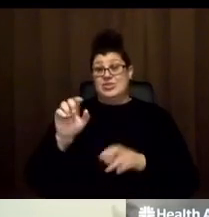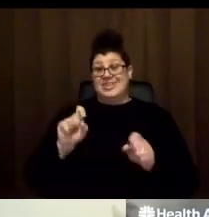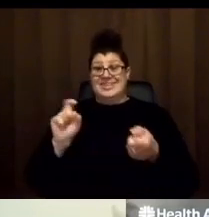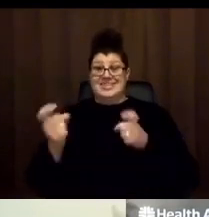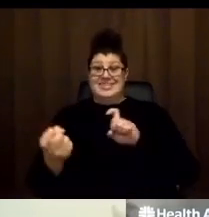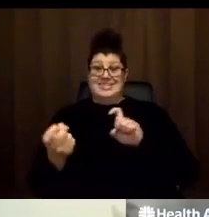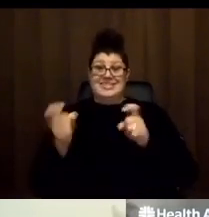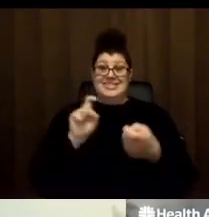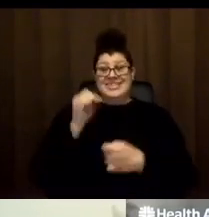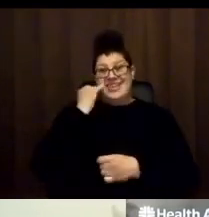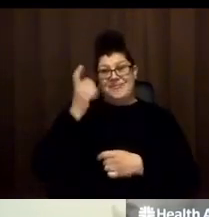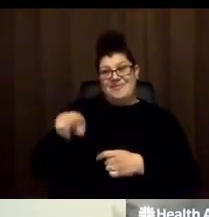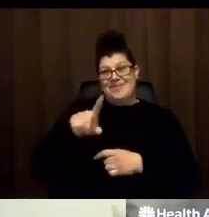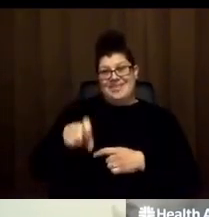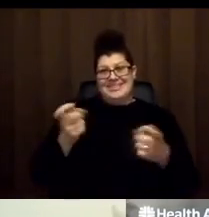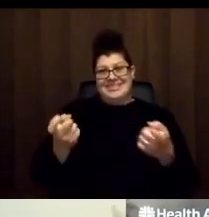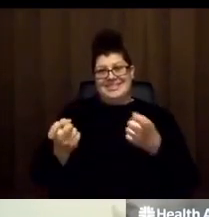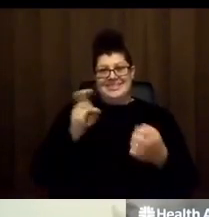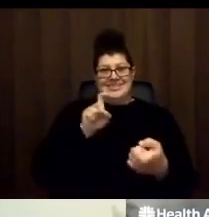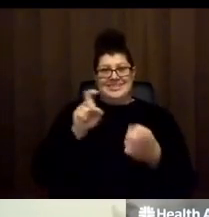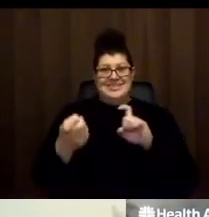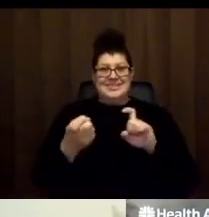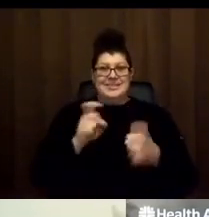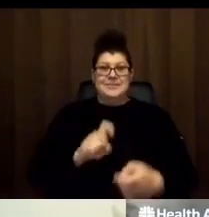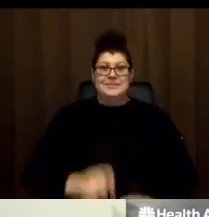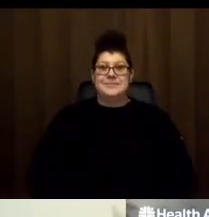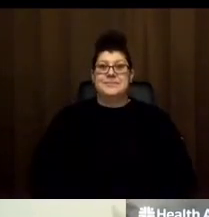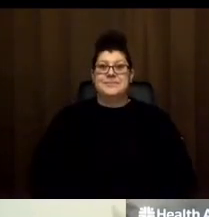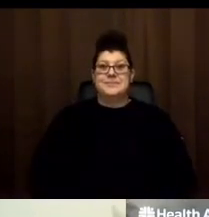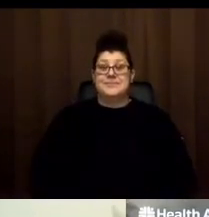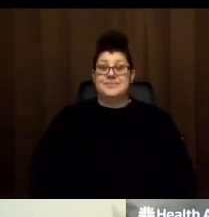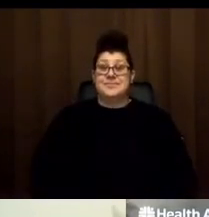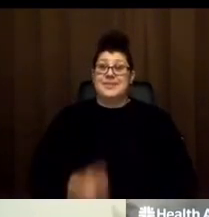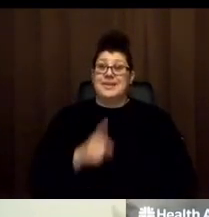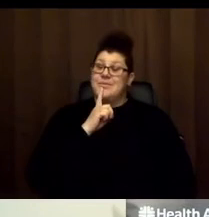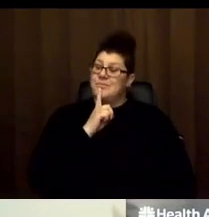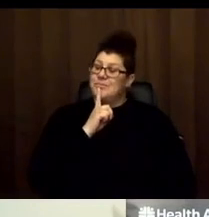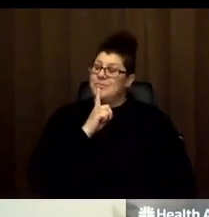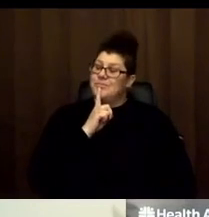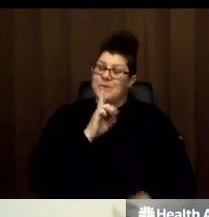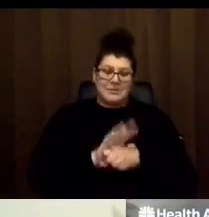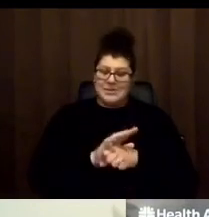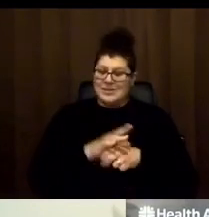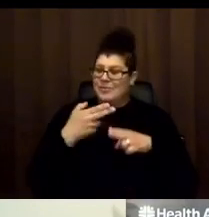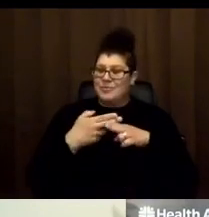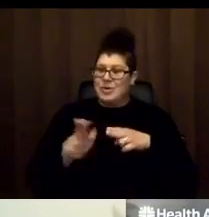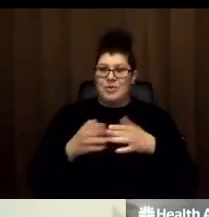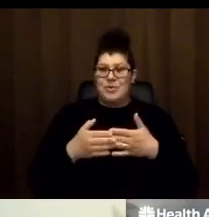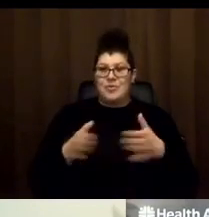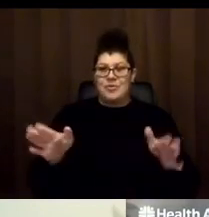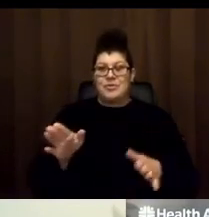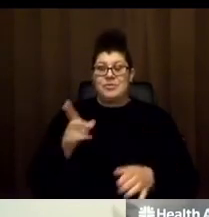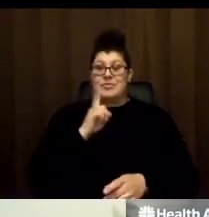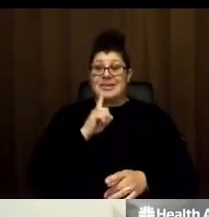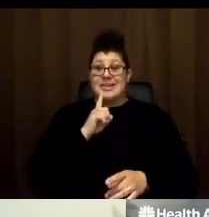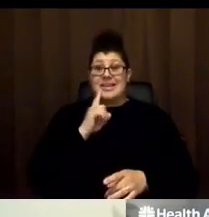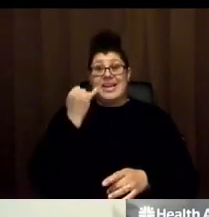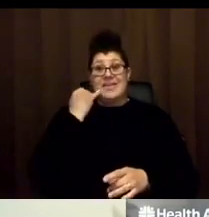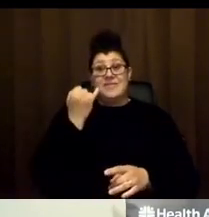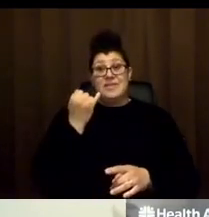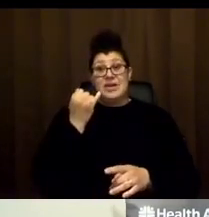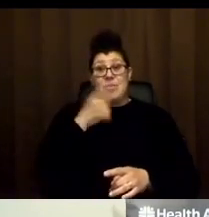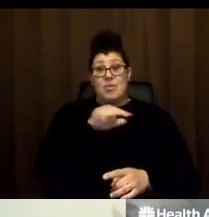So I promise you, this is a quick overview. To qualify for Medicare, you need to be